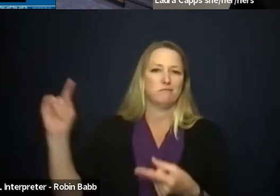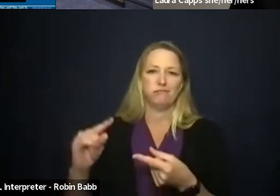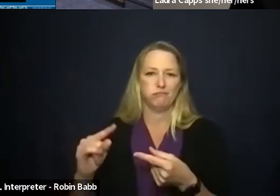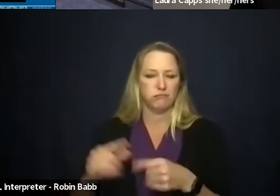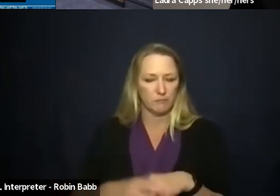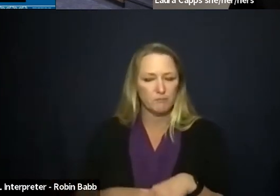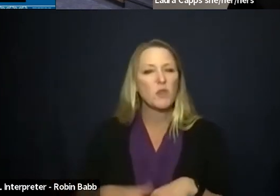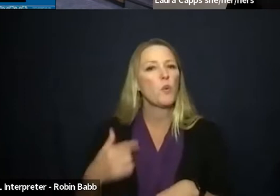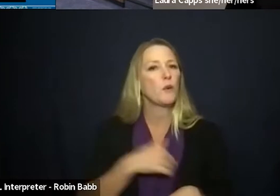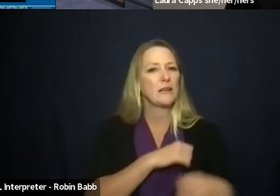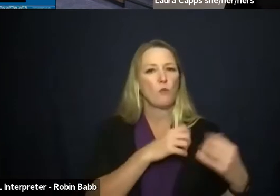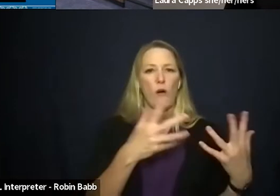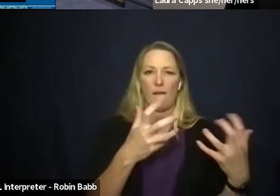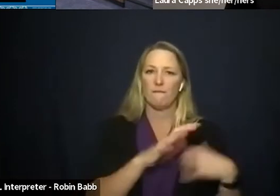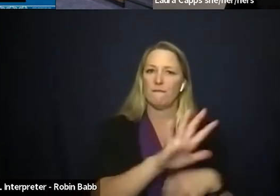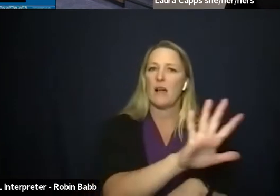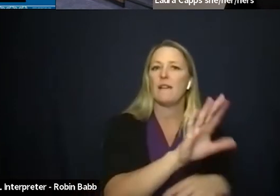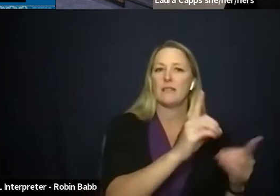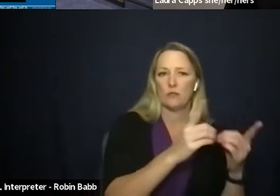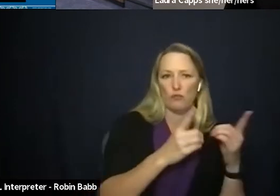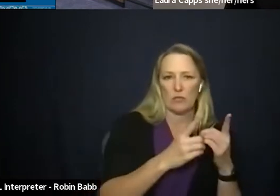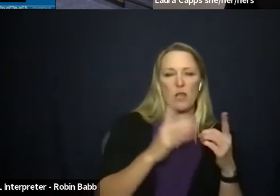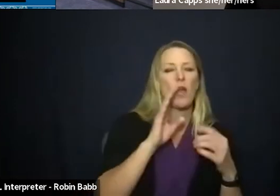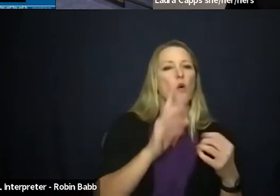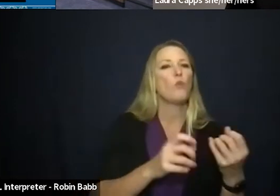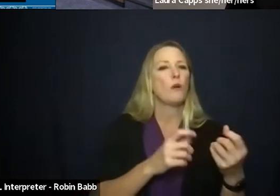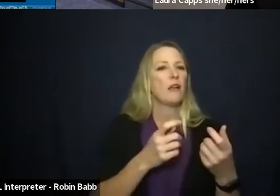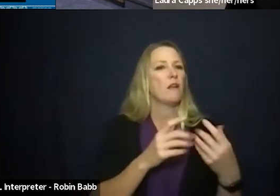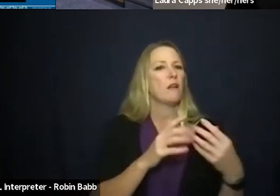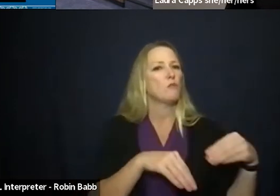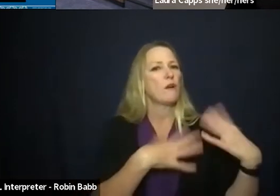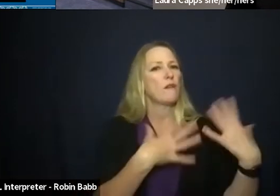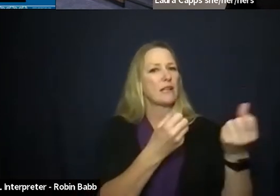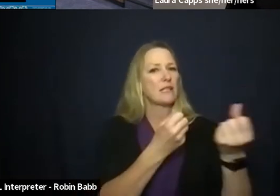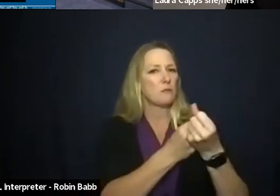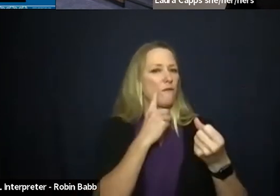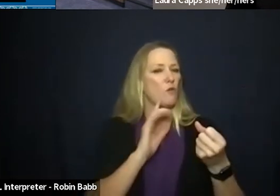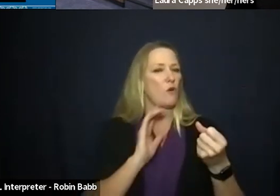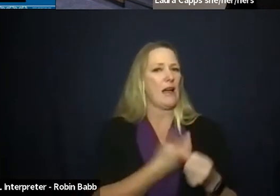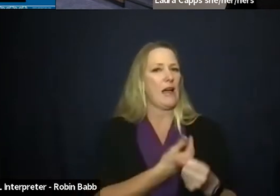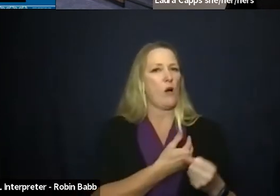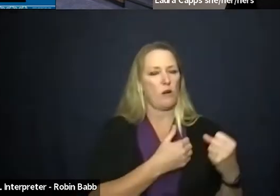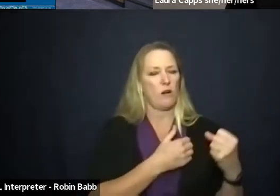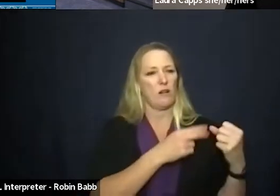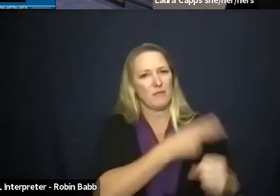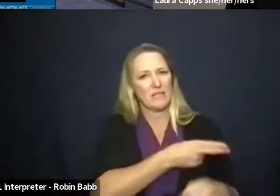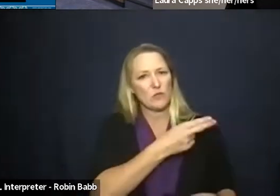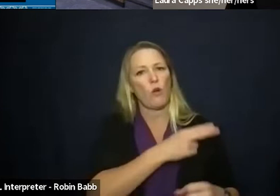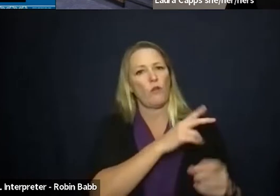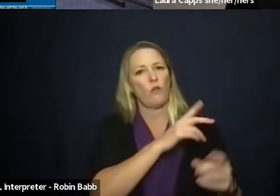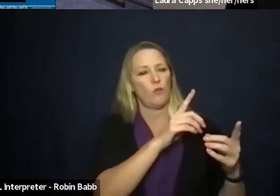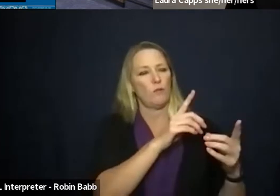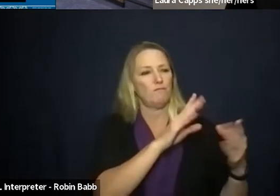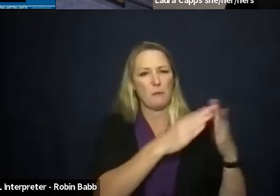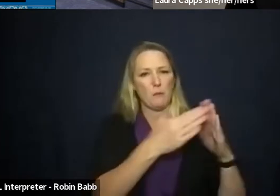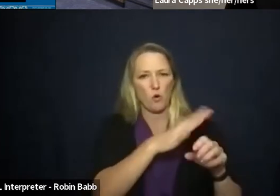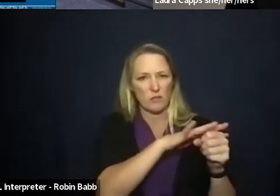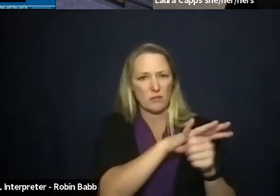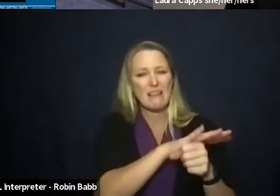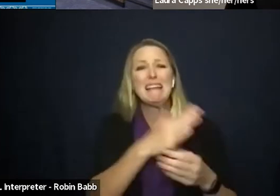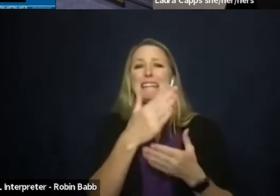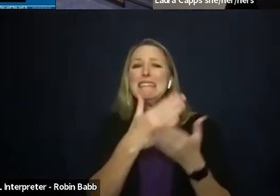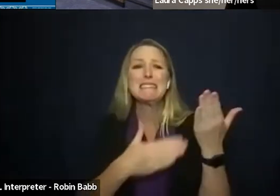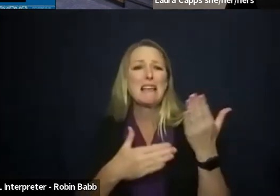reflective of the rich diversity of our neighborhoods and various communities of interest here in santa barbara some of the other proposed maps could result in the separation of